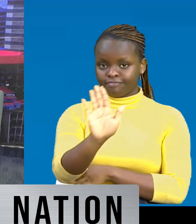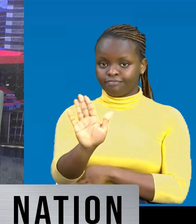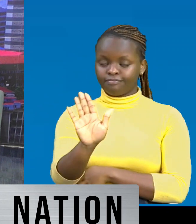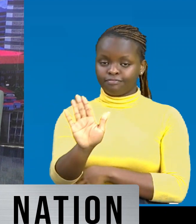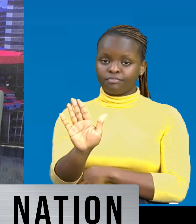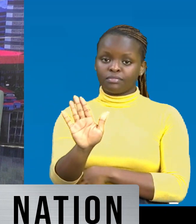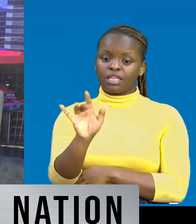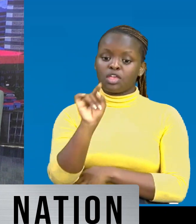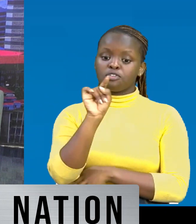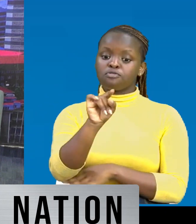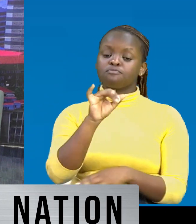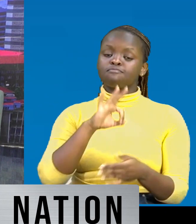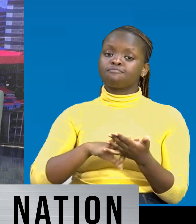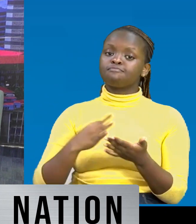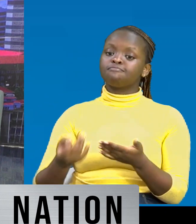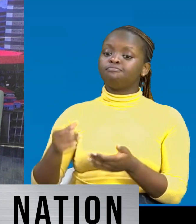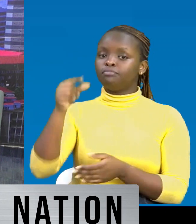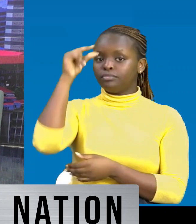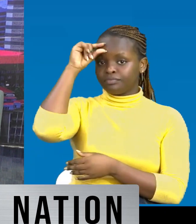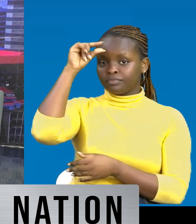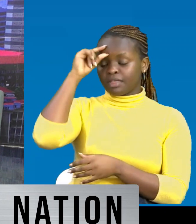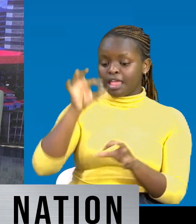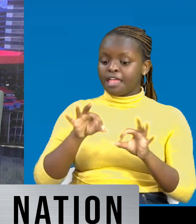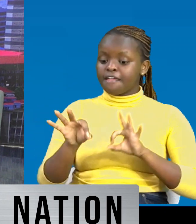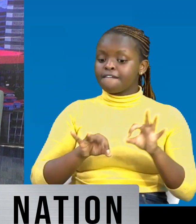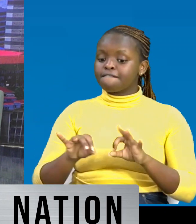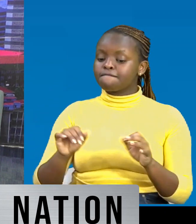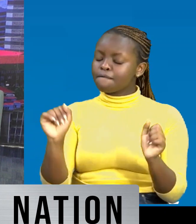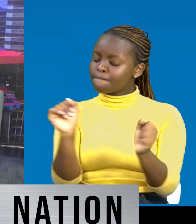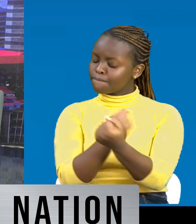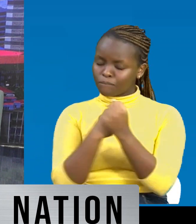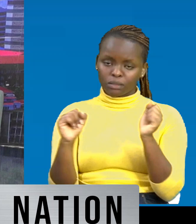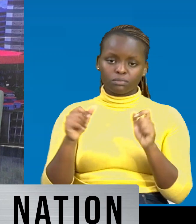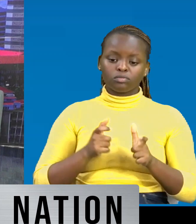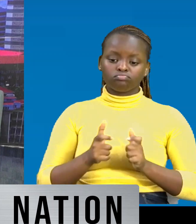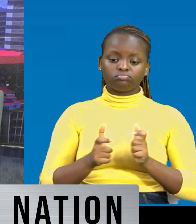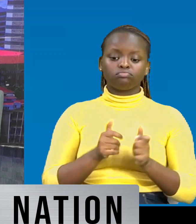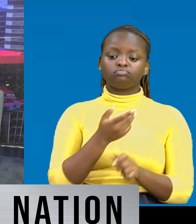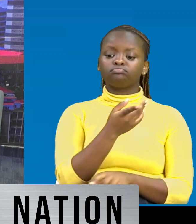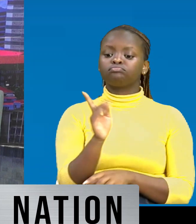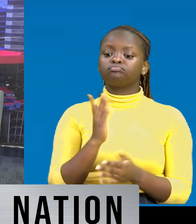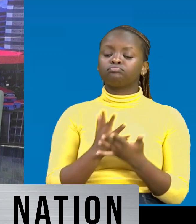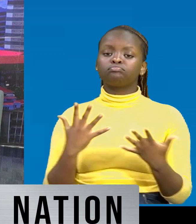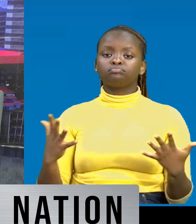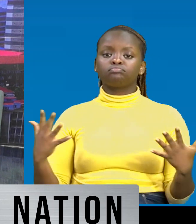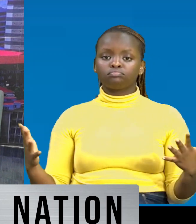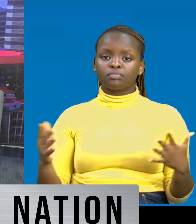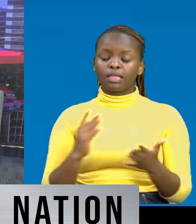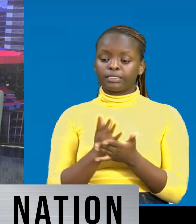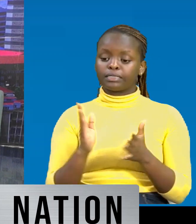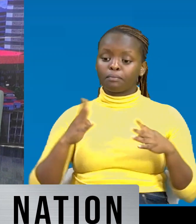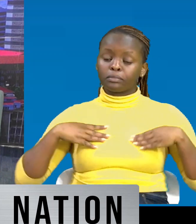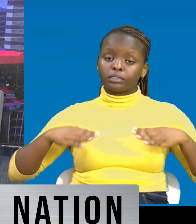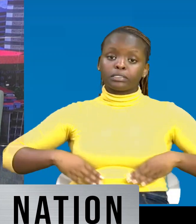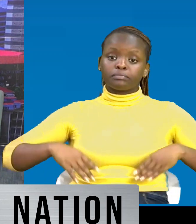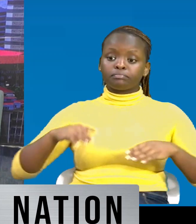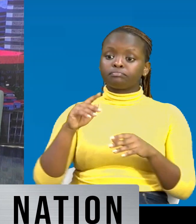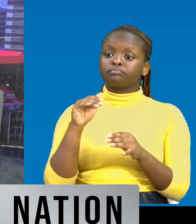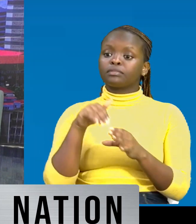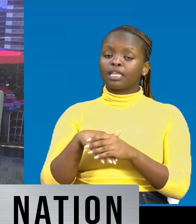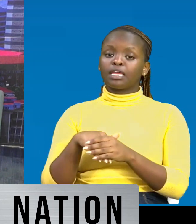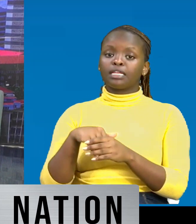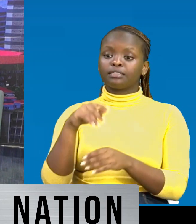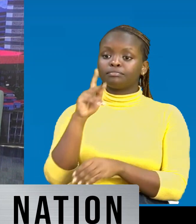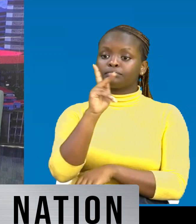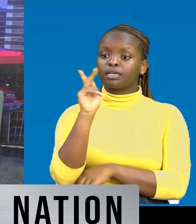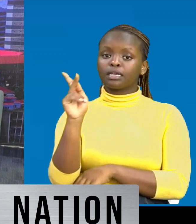You are failing your government if you cannot control these things. I was hopeful that somebody in the Kenya Kwanza government,